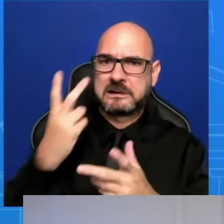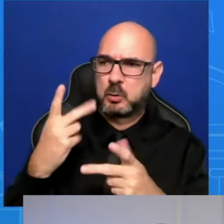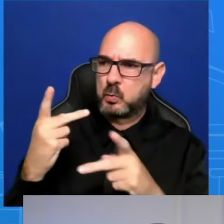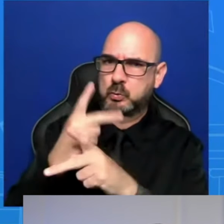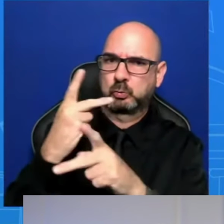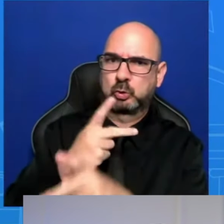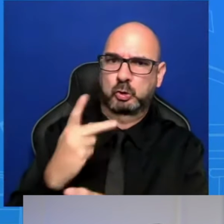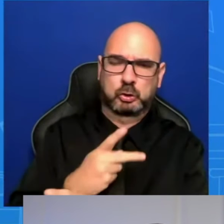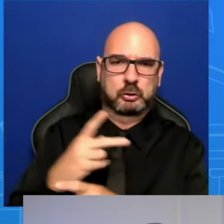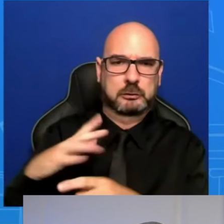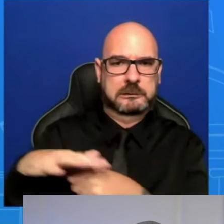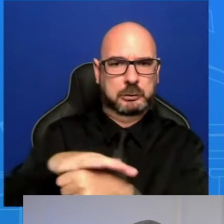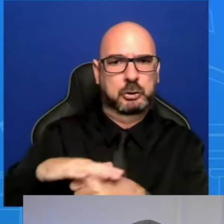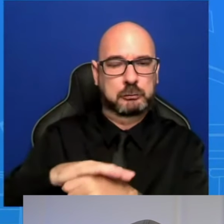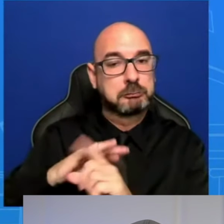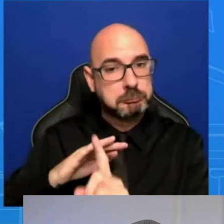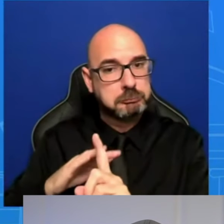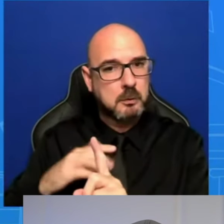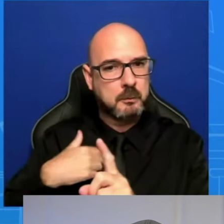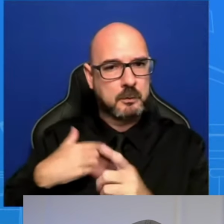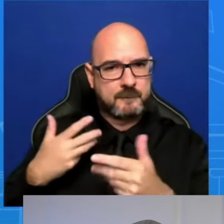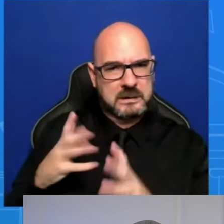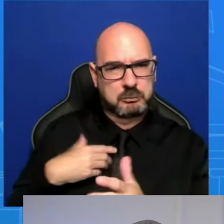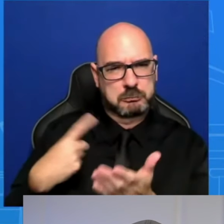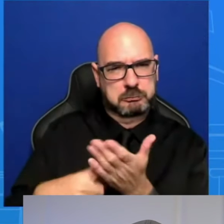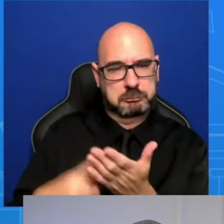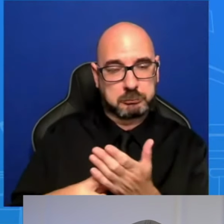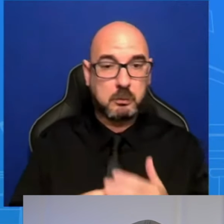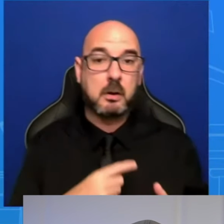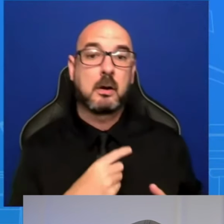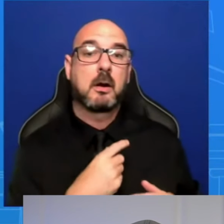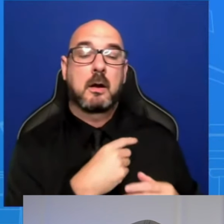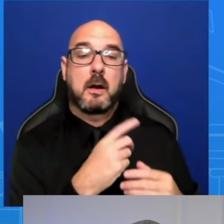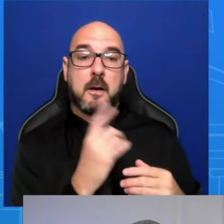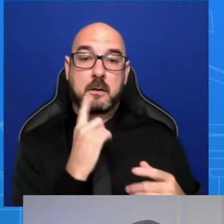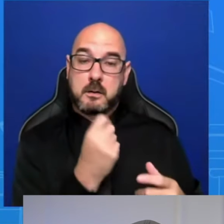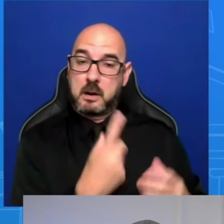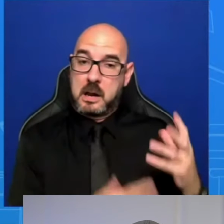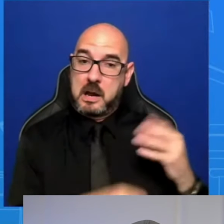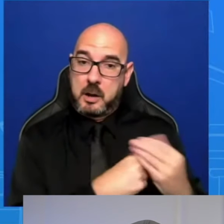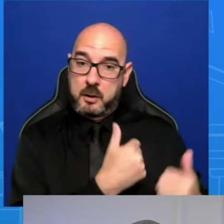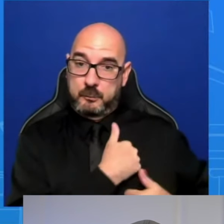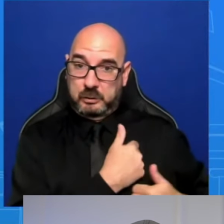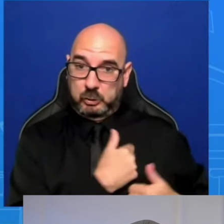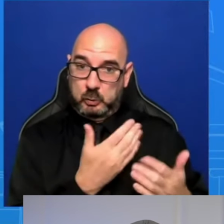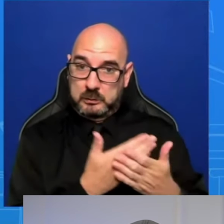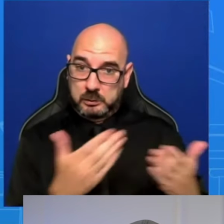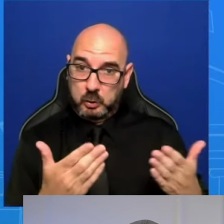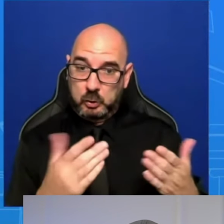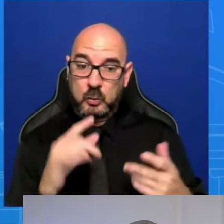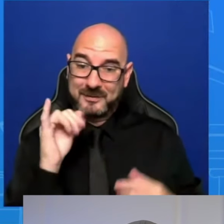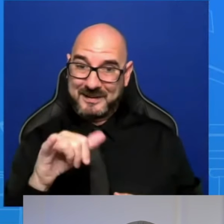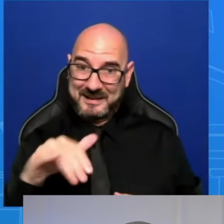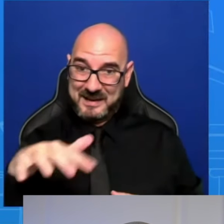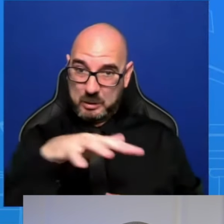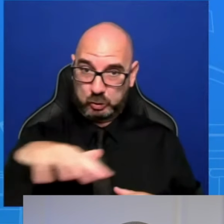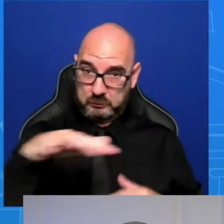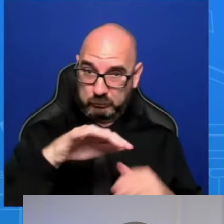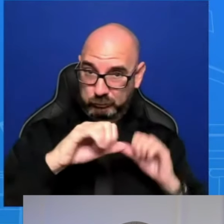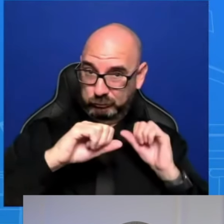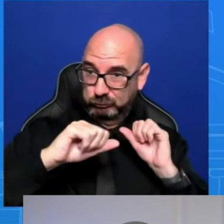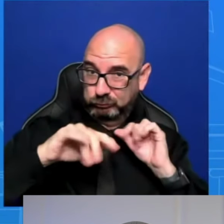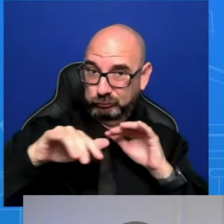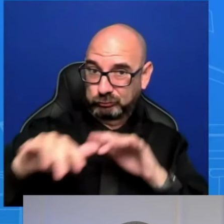military resources to the region right after October 7th. And then when we had an inkling that this kind of thing was coming, he added even more